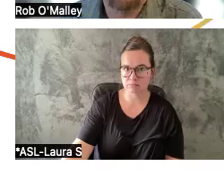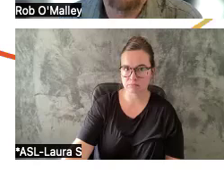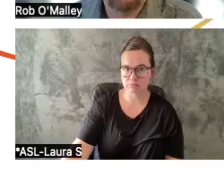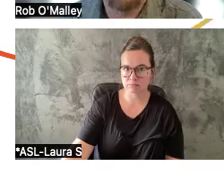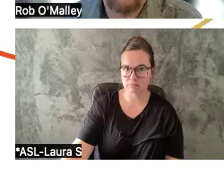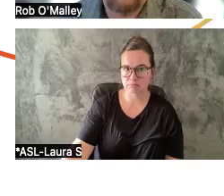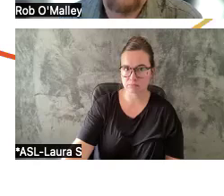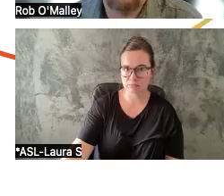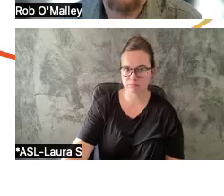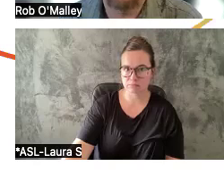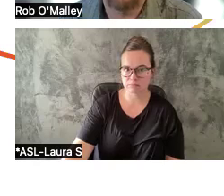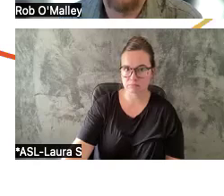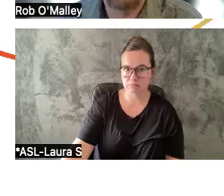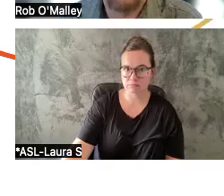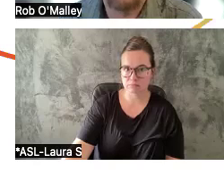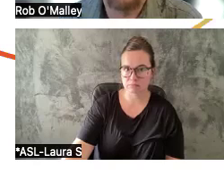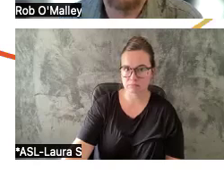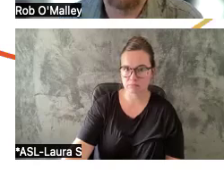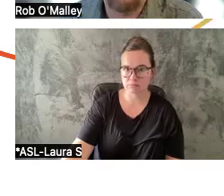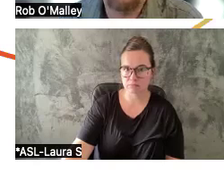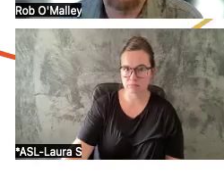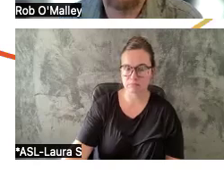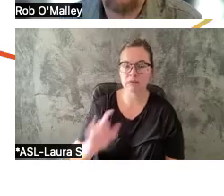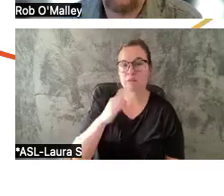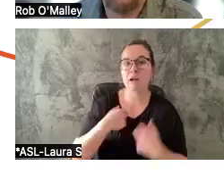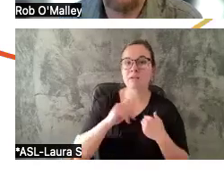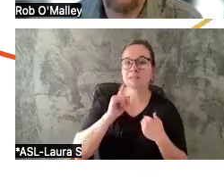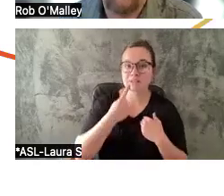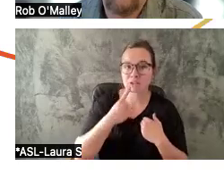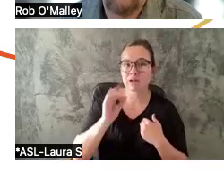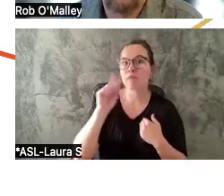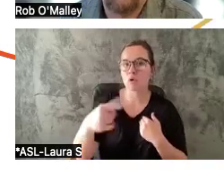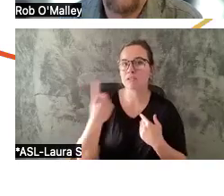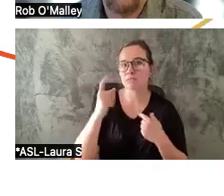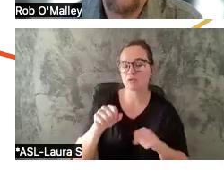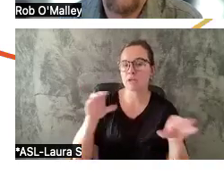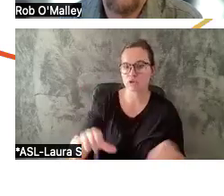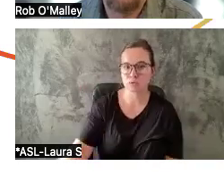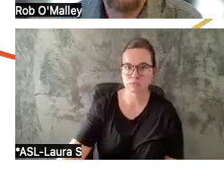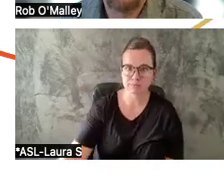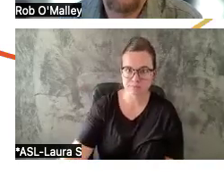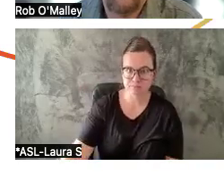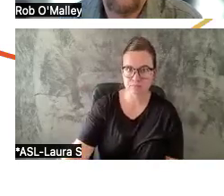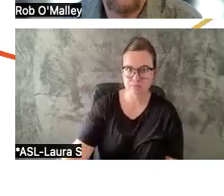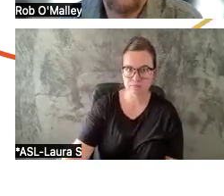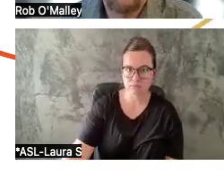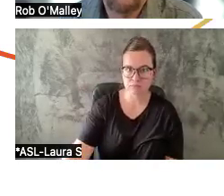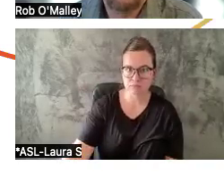So you would want to find out if you have a serious genetic condition only if there's something you can do about it, is another way to think about it.